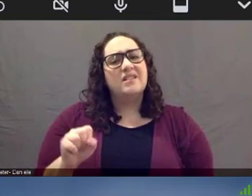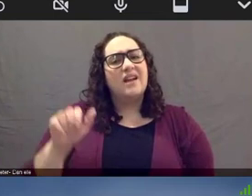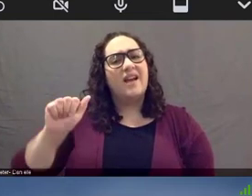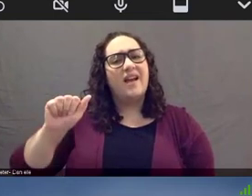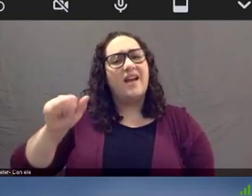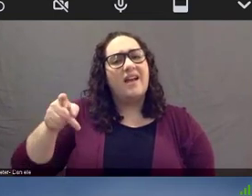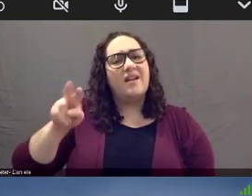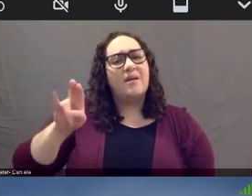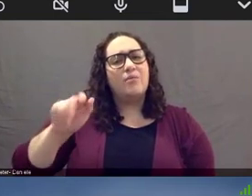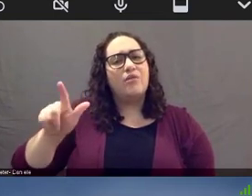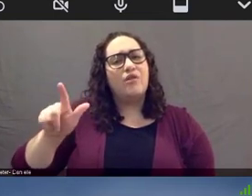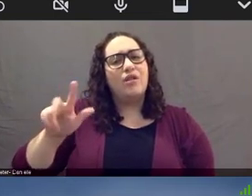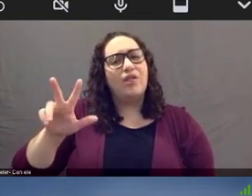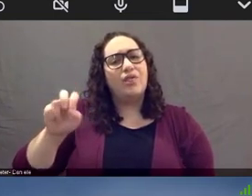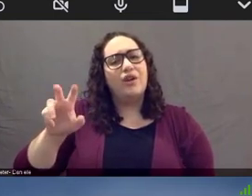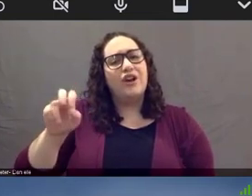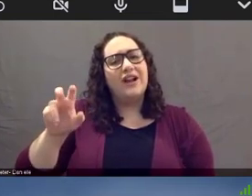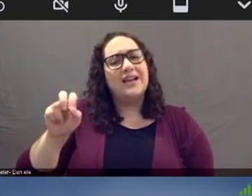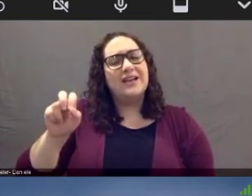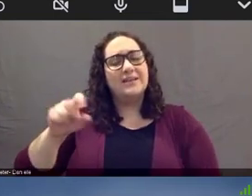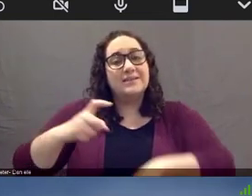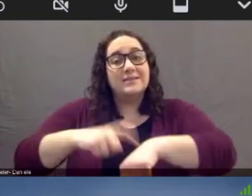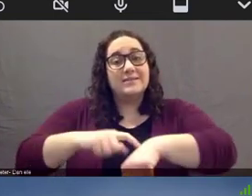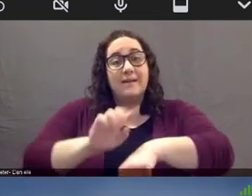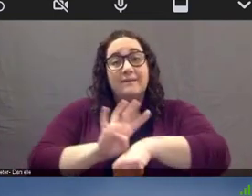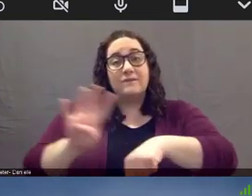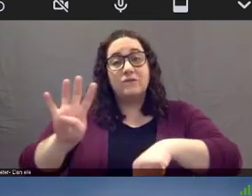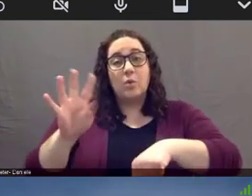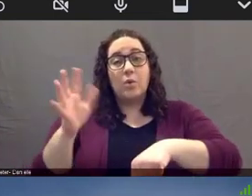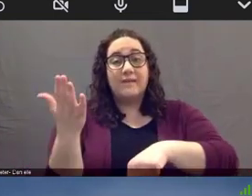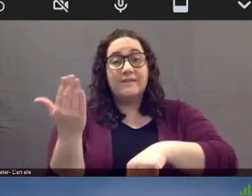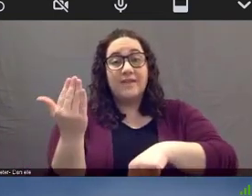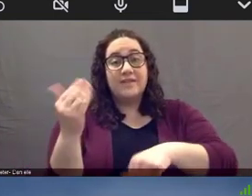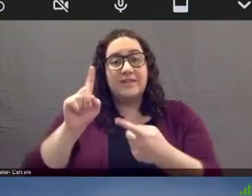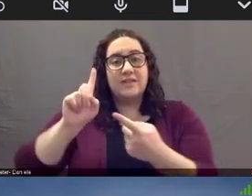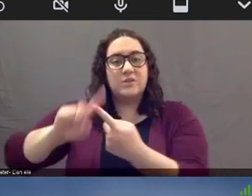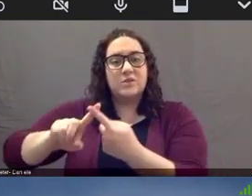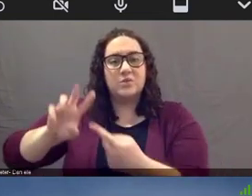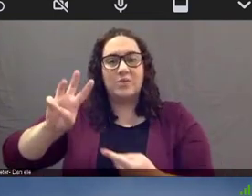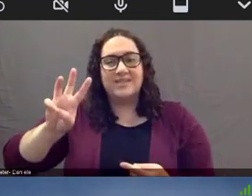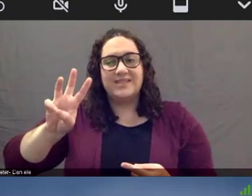from 4:15 to 6:45 Eastern Standard Time.